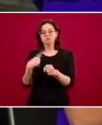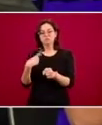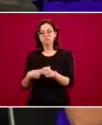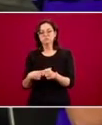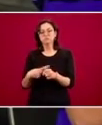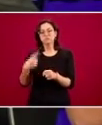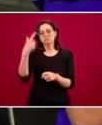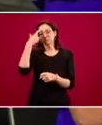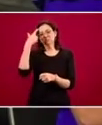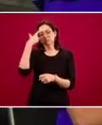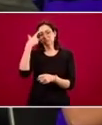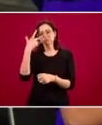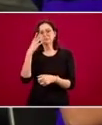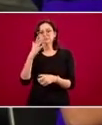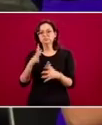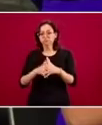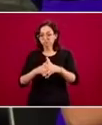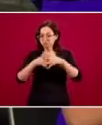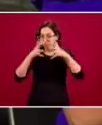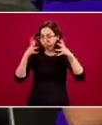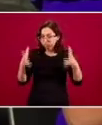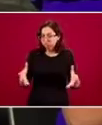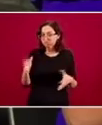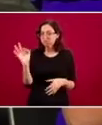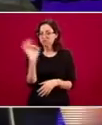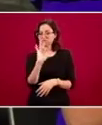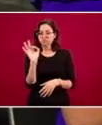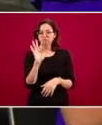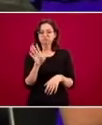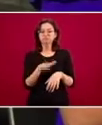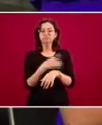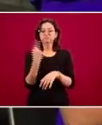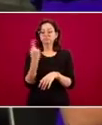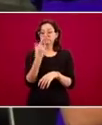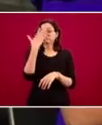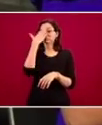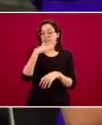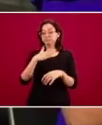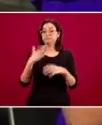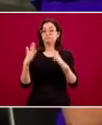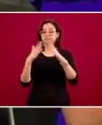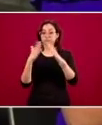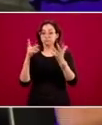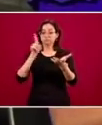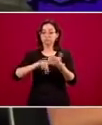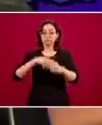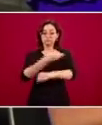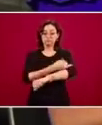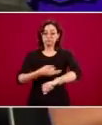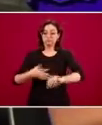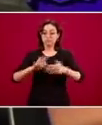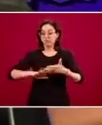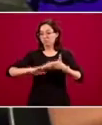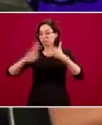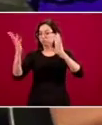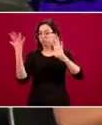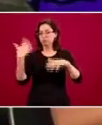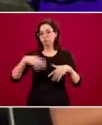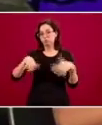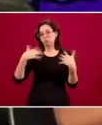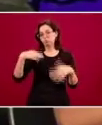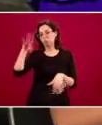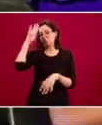the increase in mental health conditions, for example,